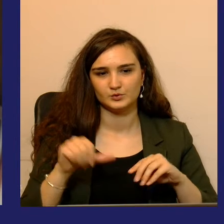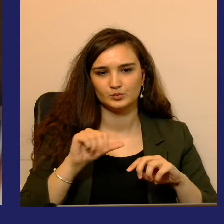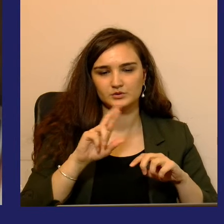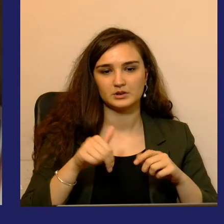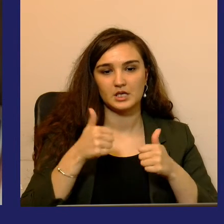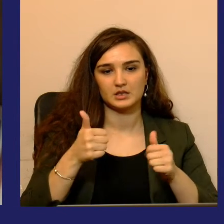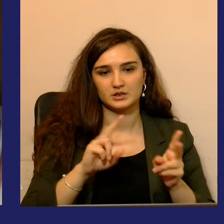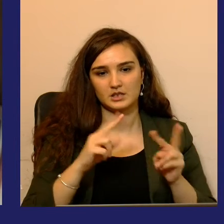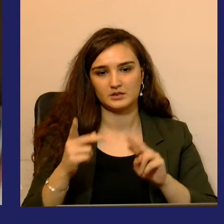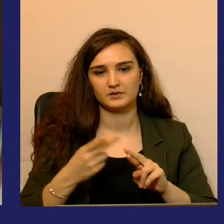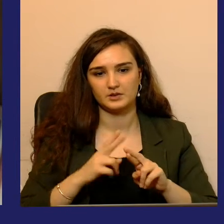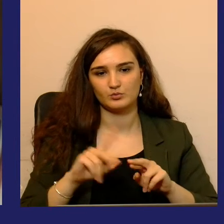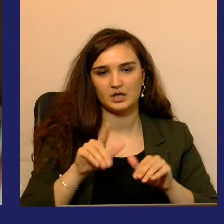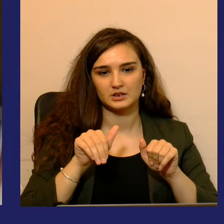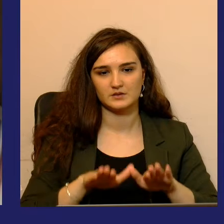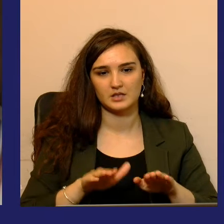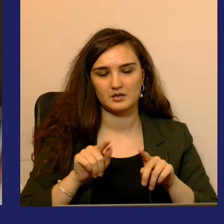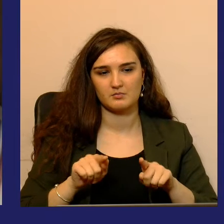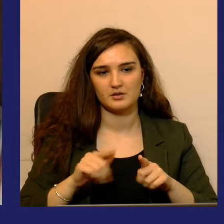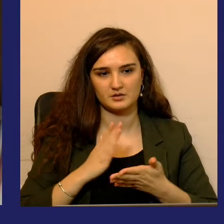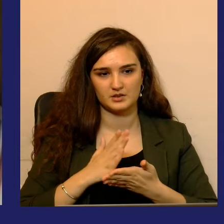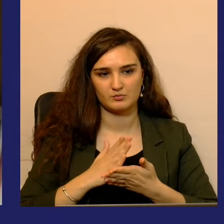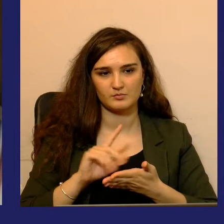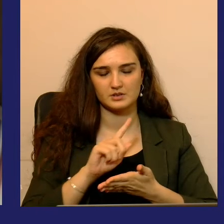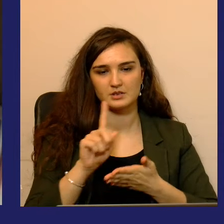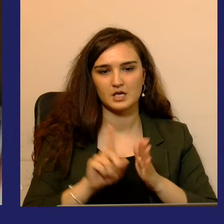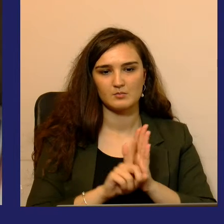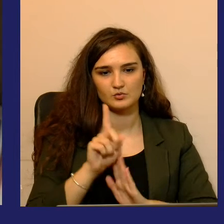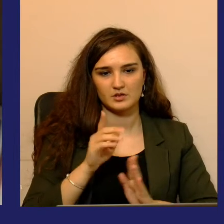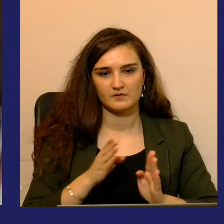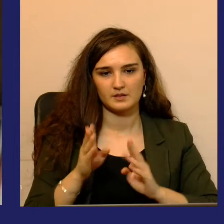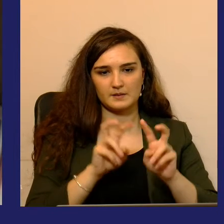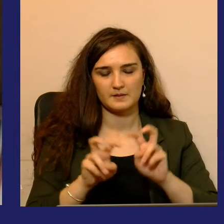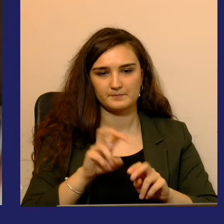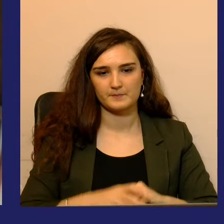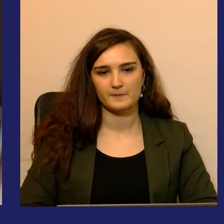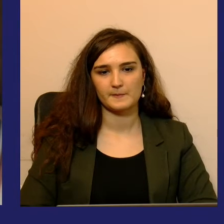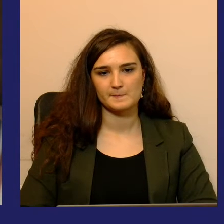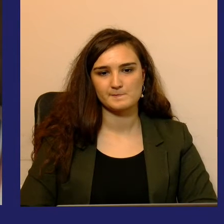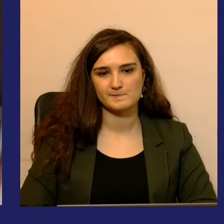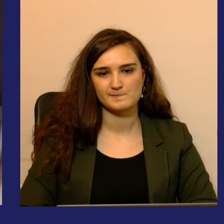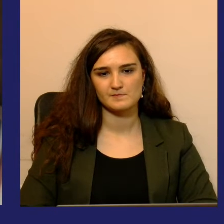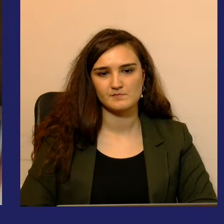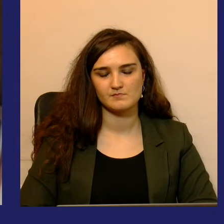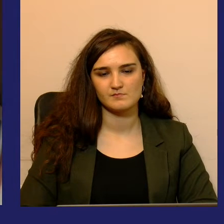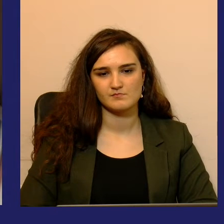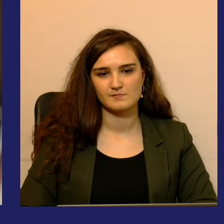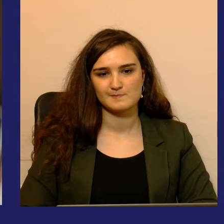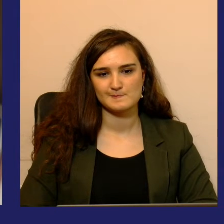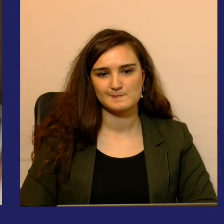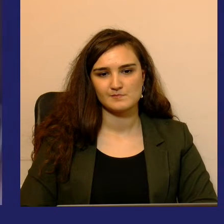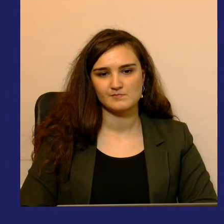the solutions that countries who have limits on these things, policies, institutions,